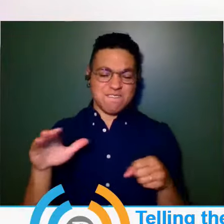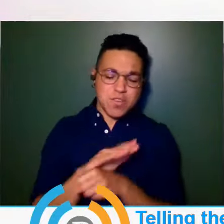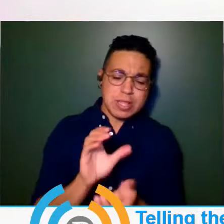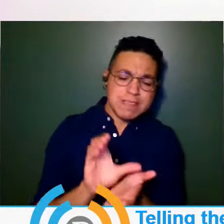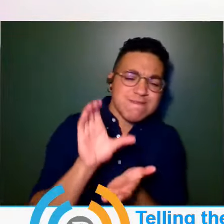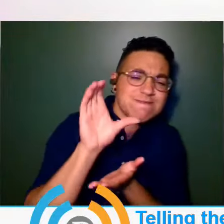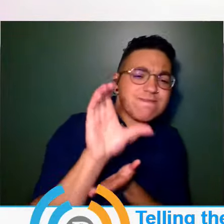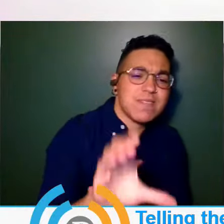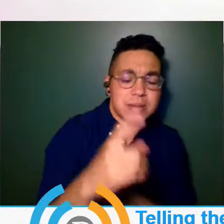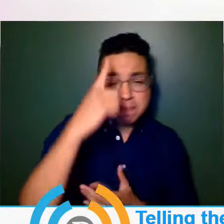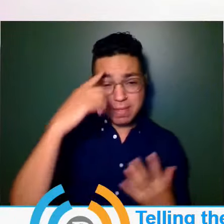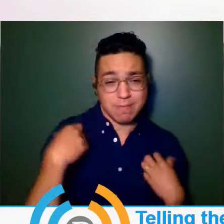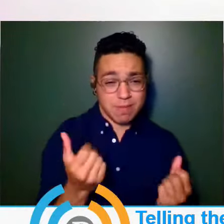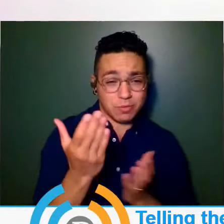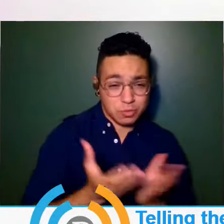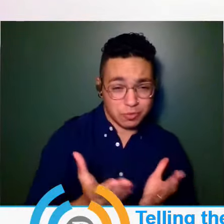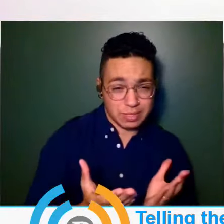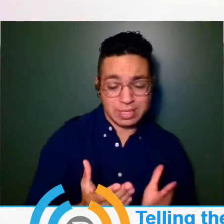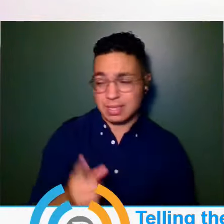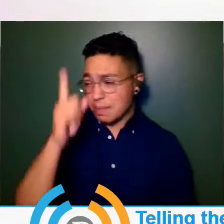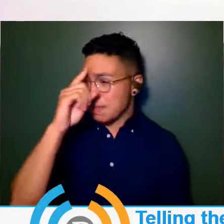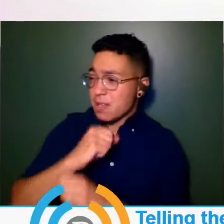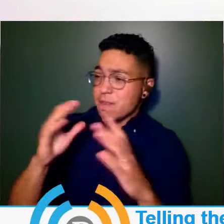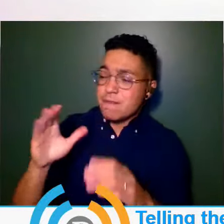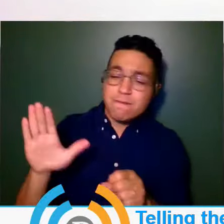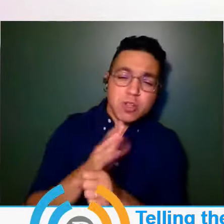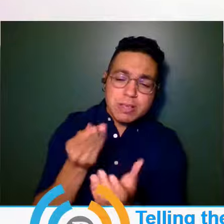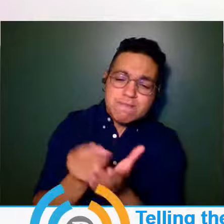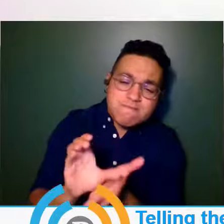services, if we had fully funded